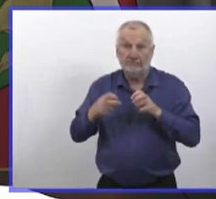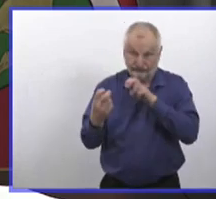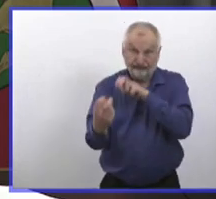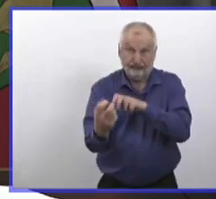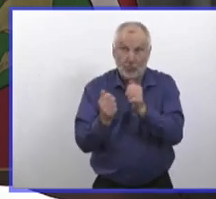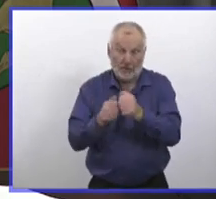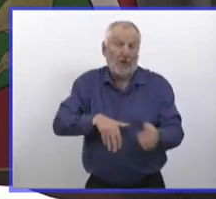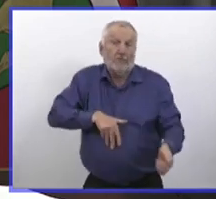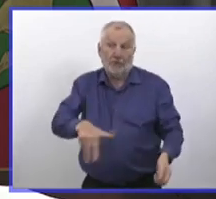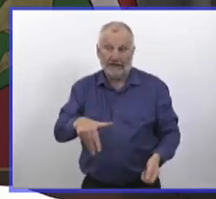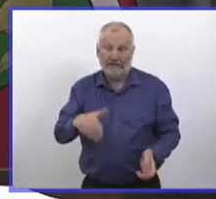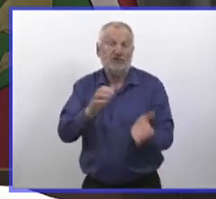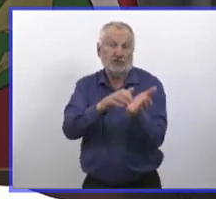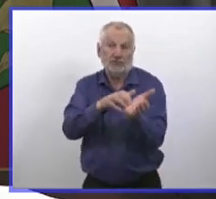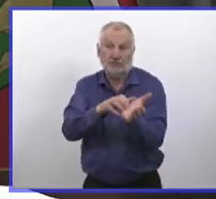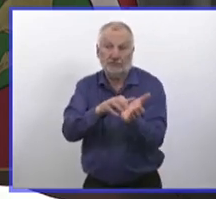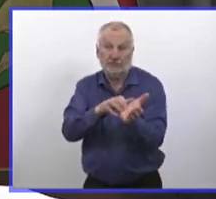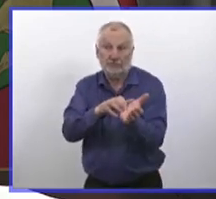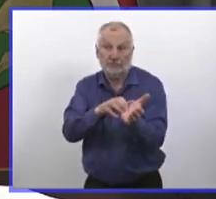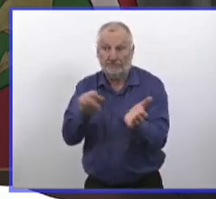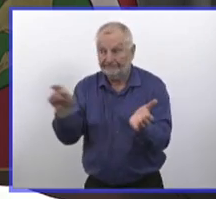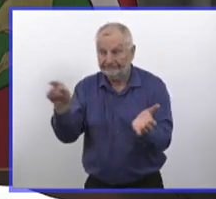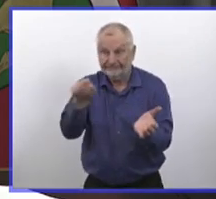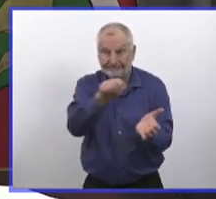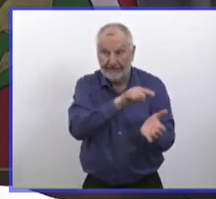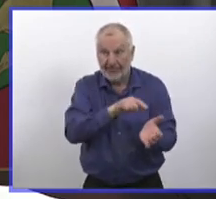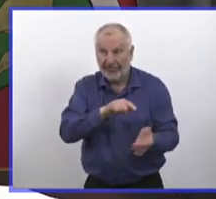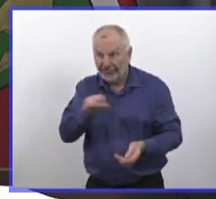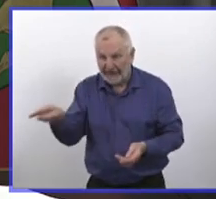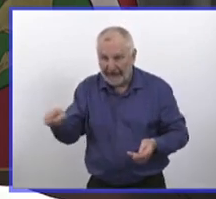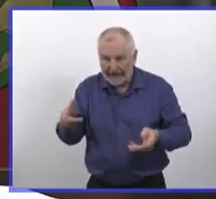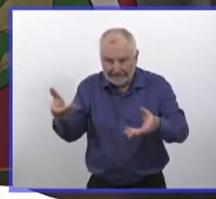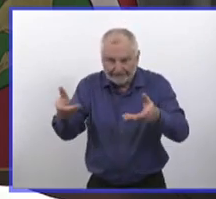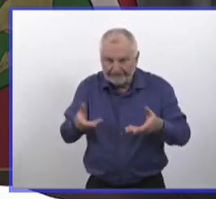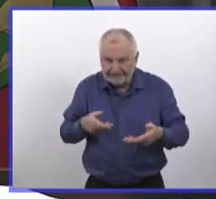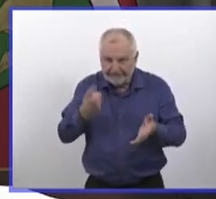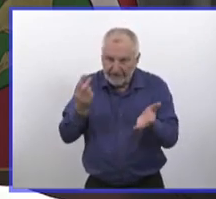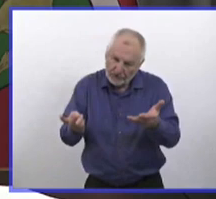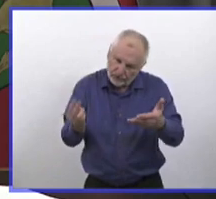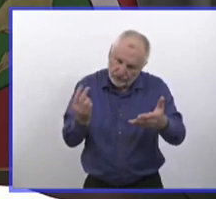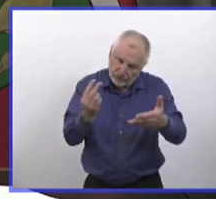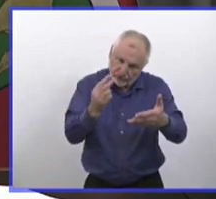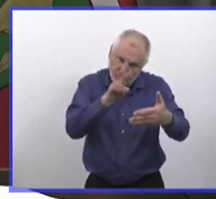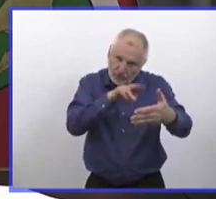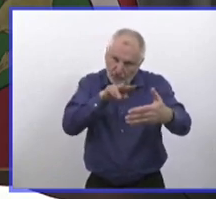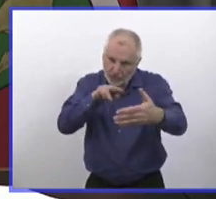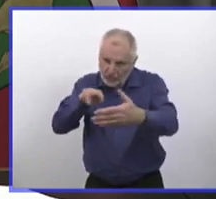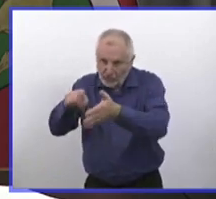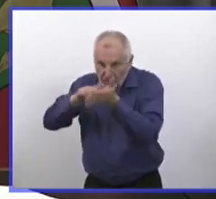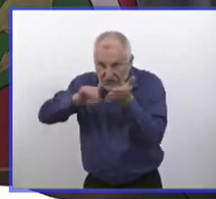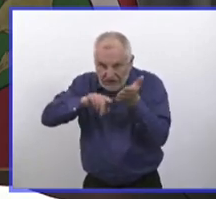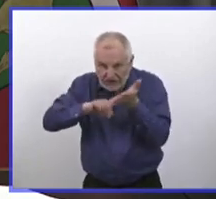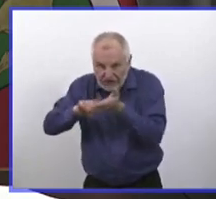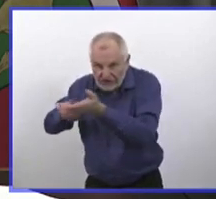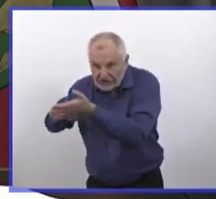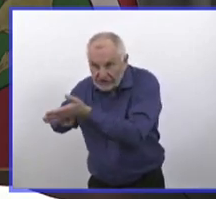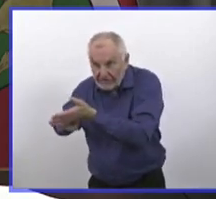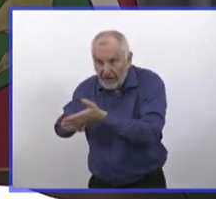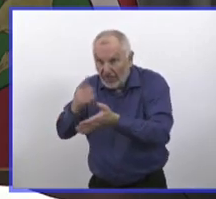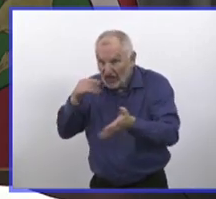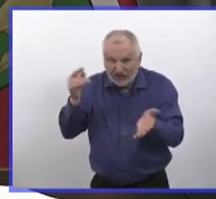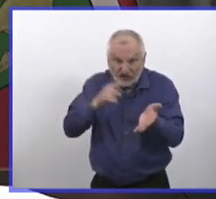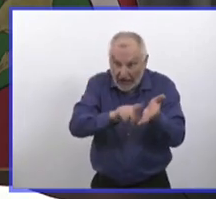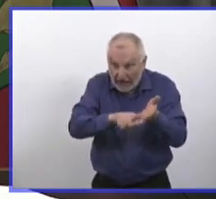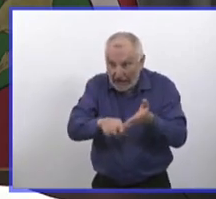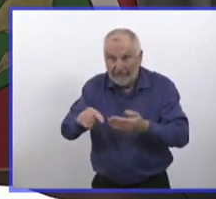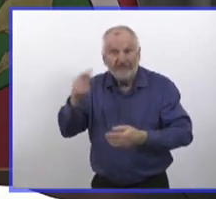table, and they reviewed the literature more broadly. They looked at the advice from the Society of Obstetricians and